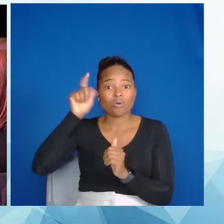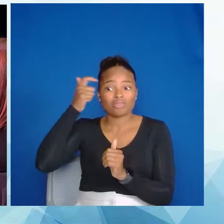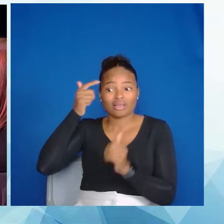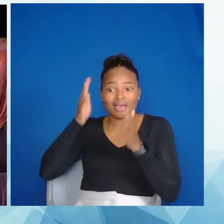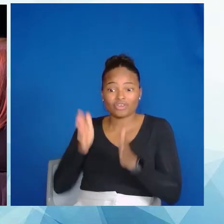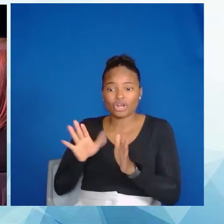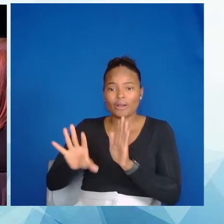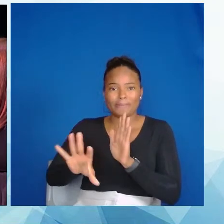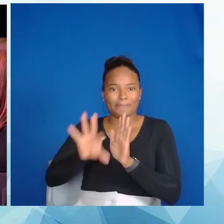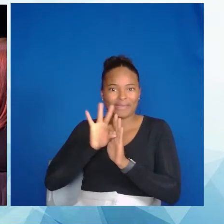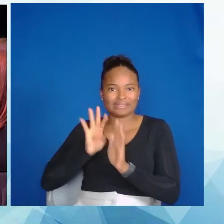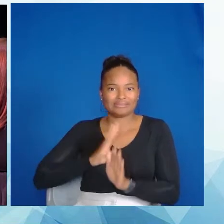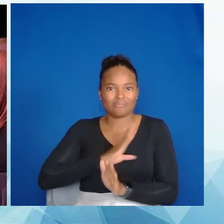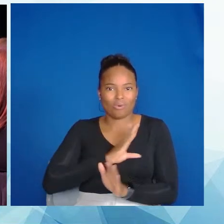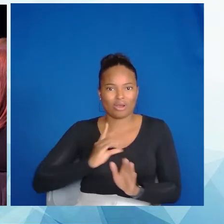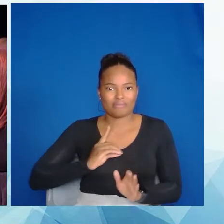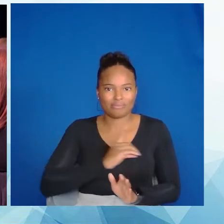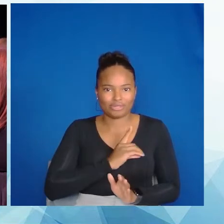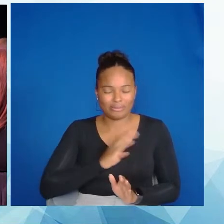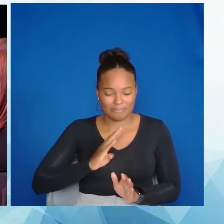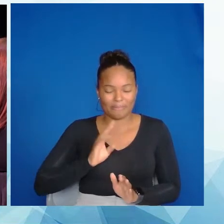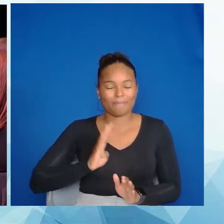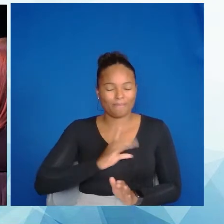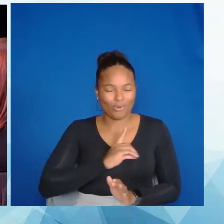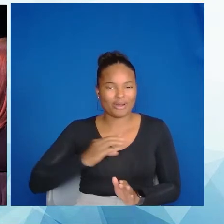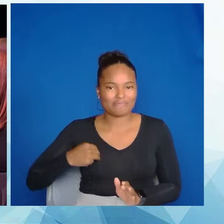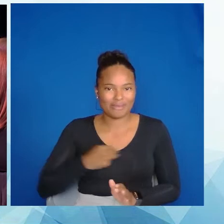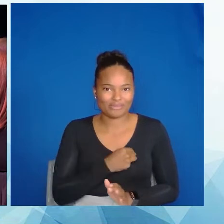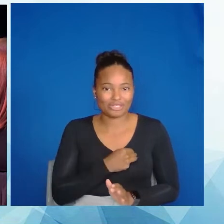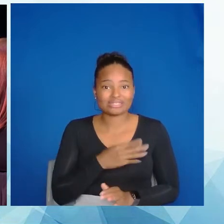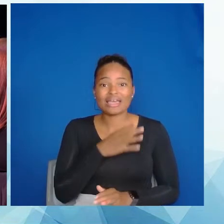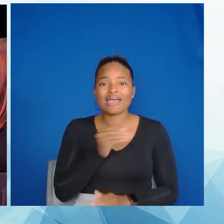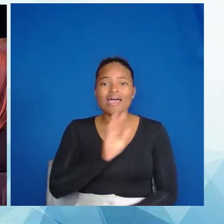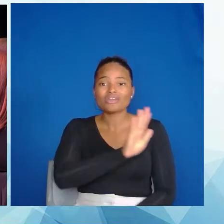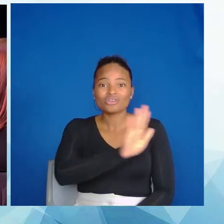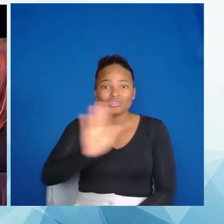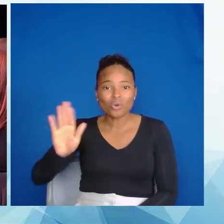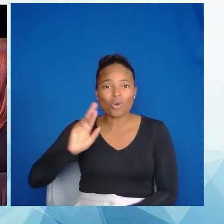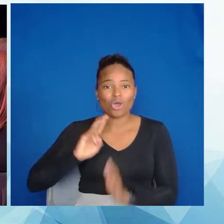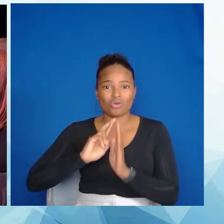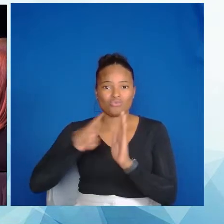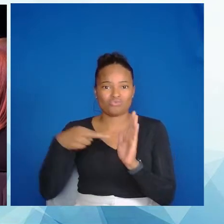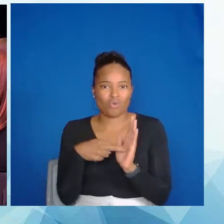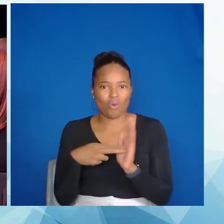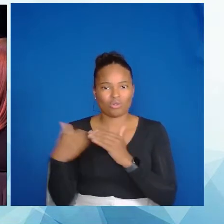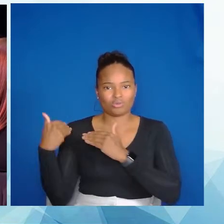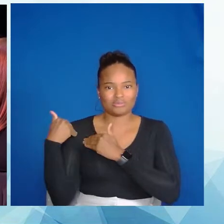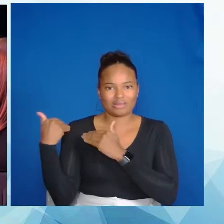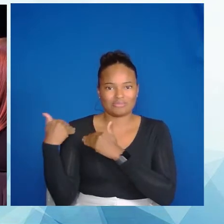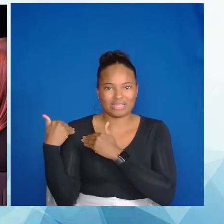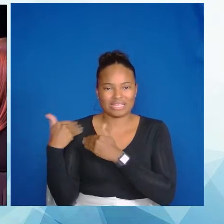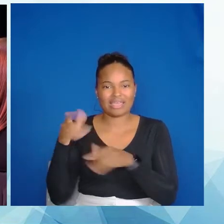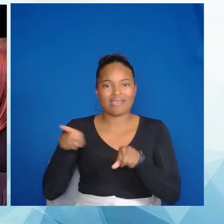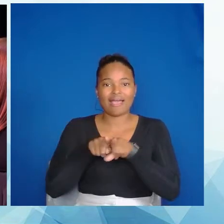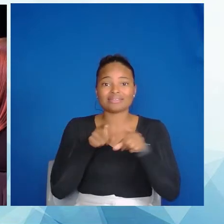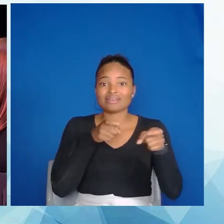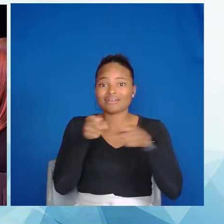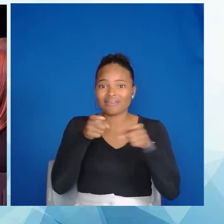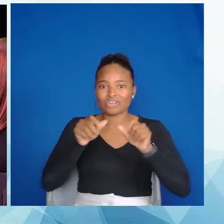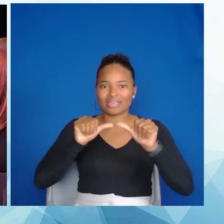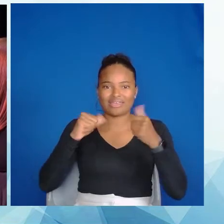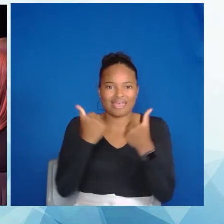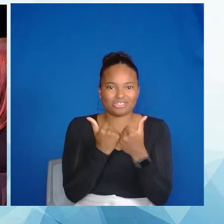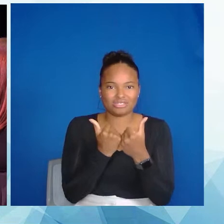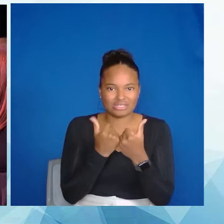board, and then your roles and responsibility as the governing agency of ASDB is to make and